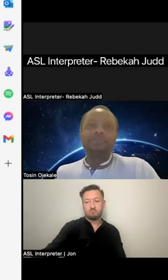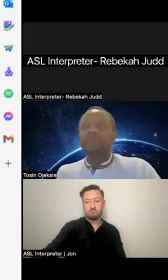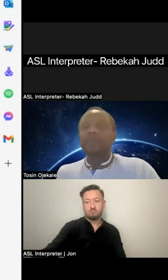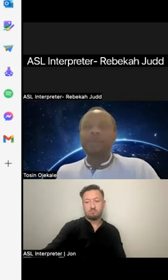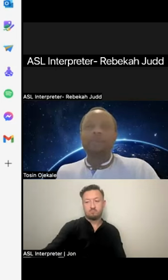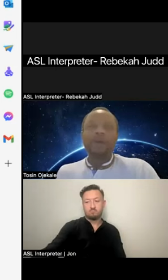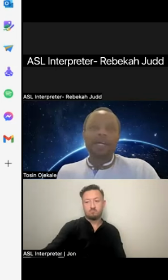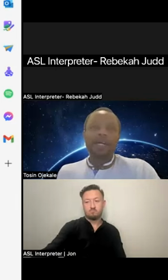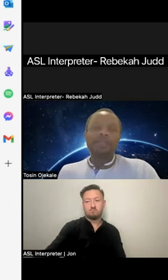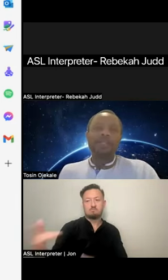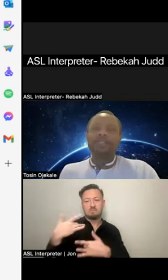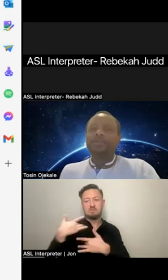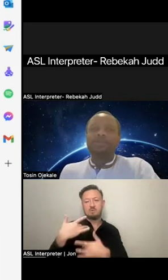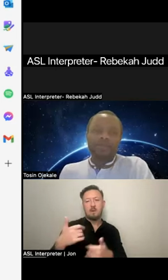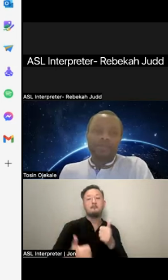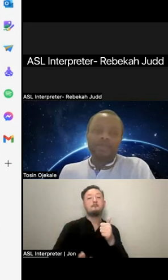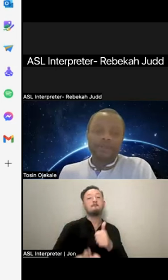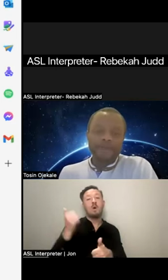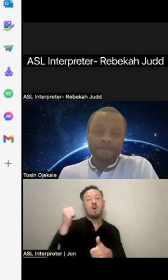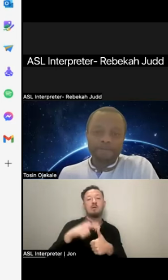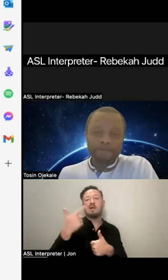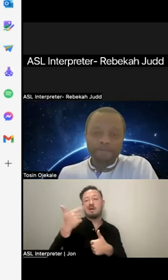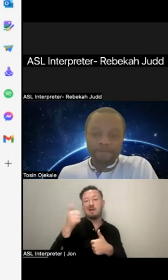or maybe powder in nature.